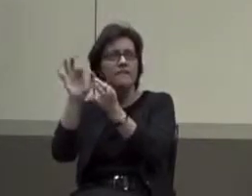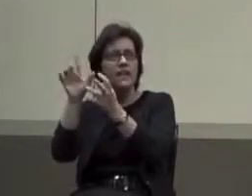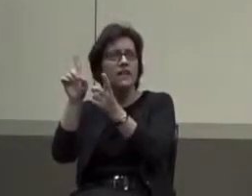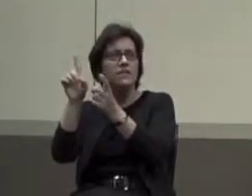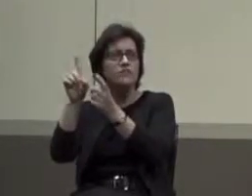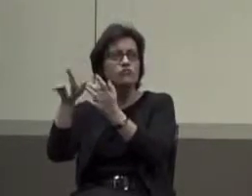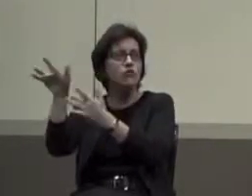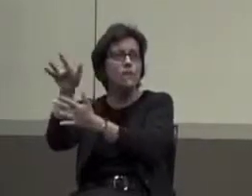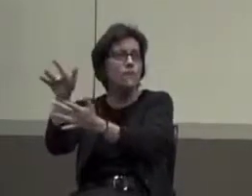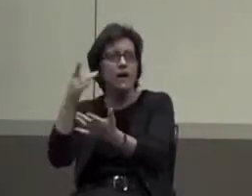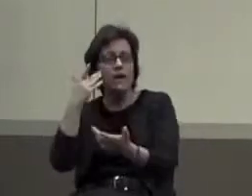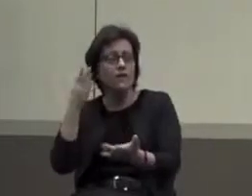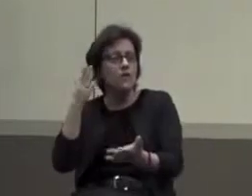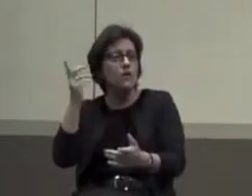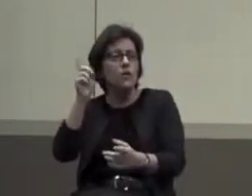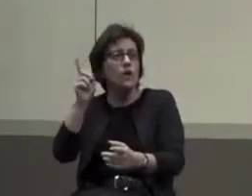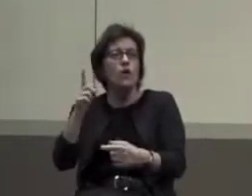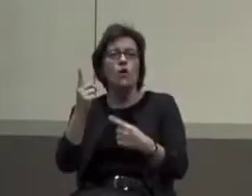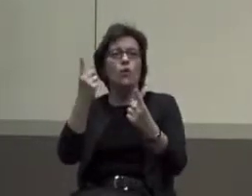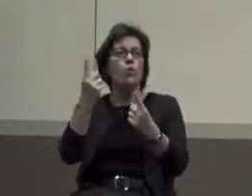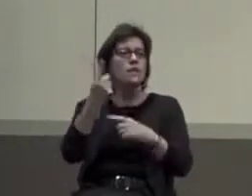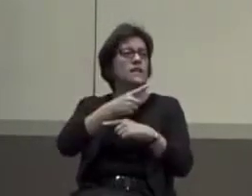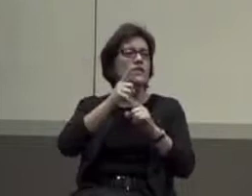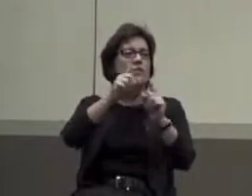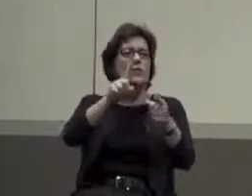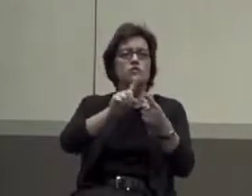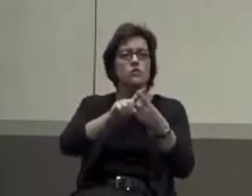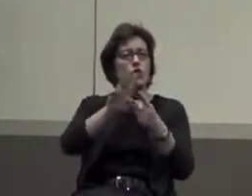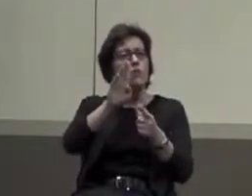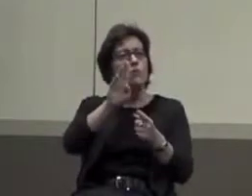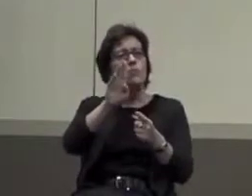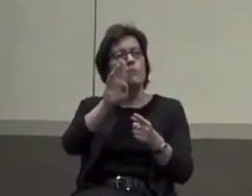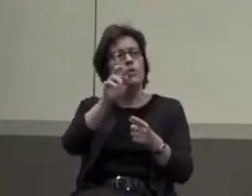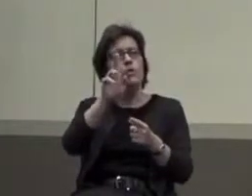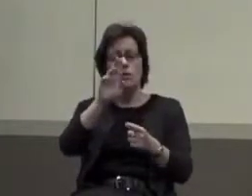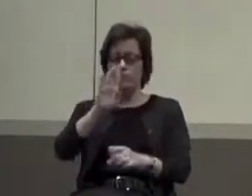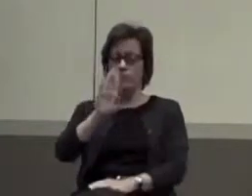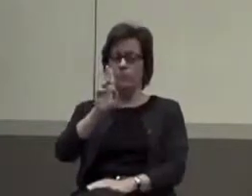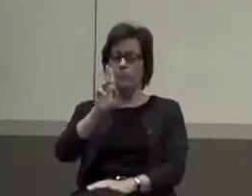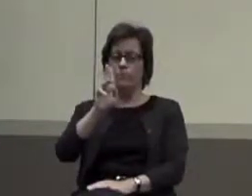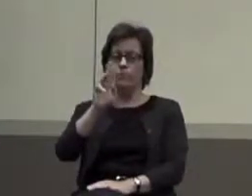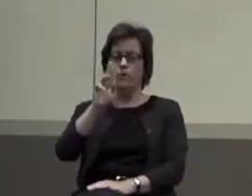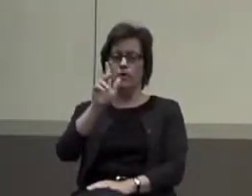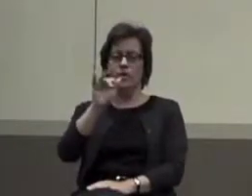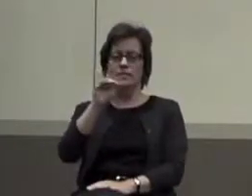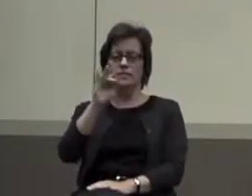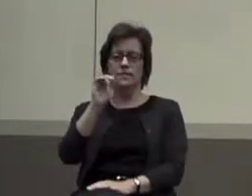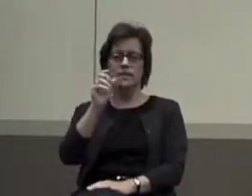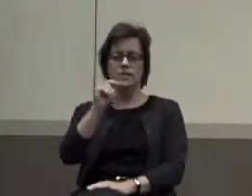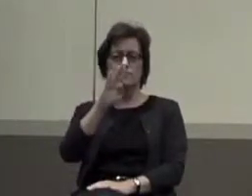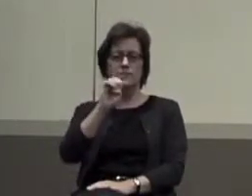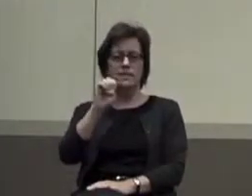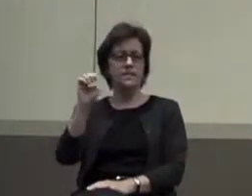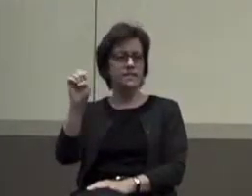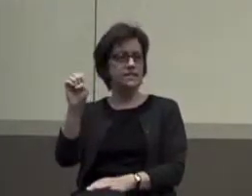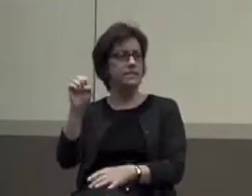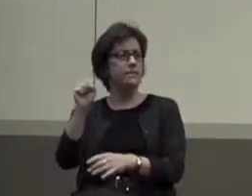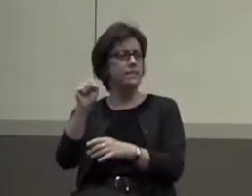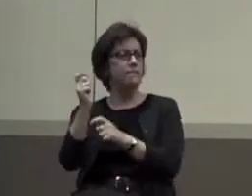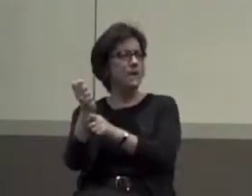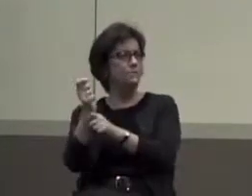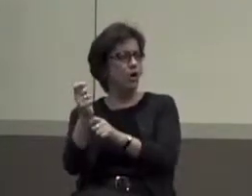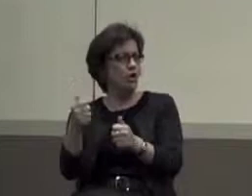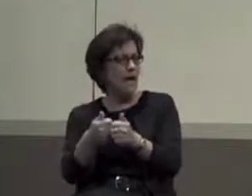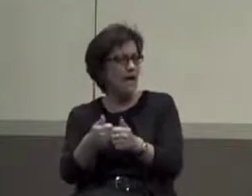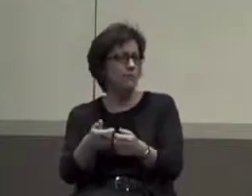they went to the Burlington Bees baseball game. They've been on the riverboat. They've done all kinds of stuff, but Cool.